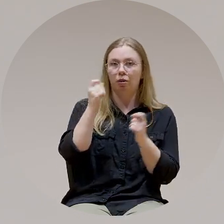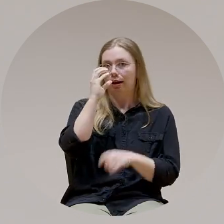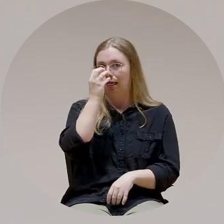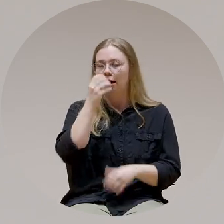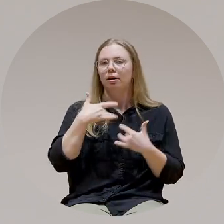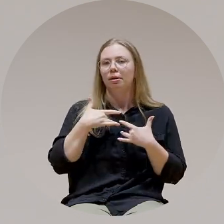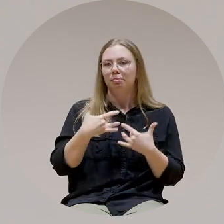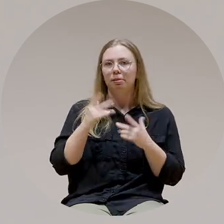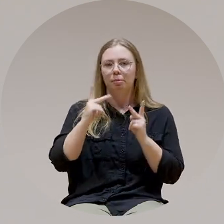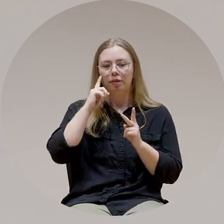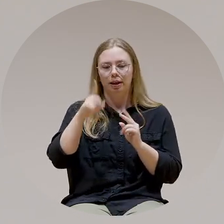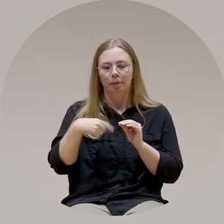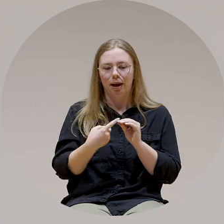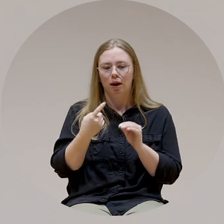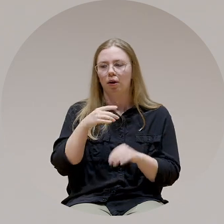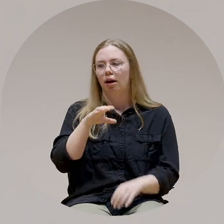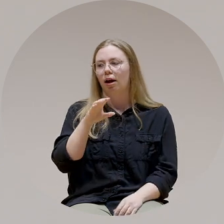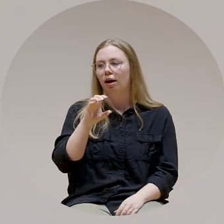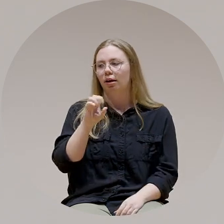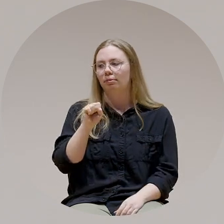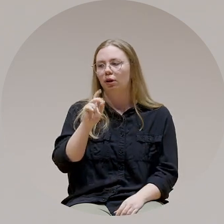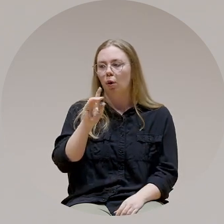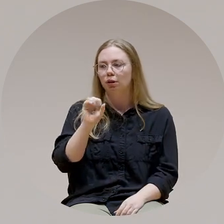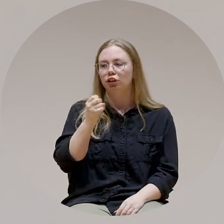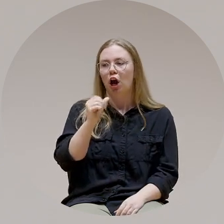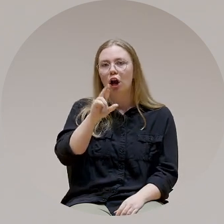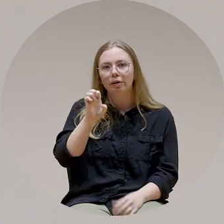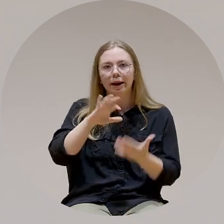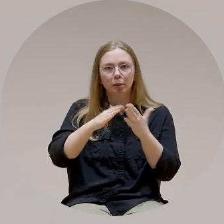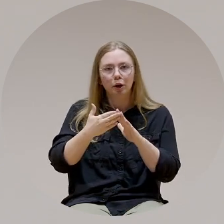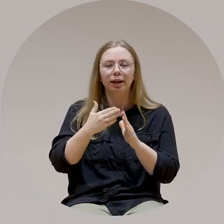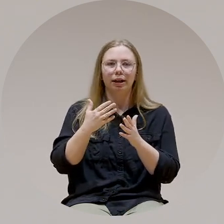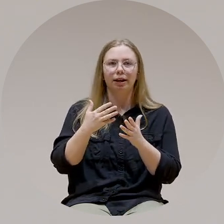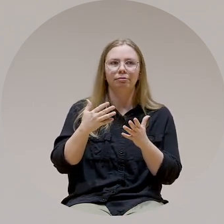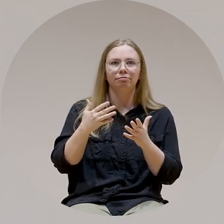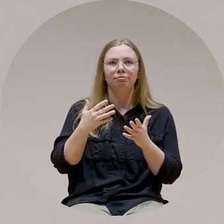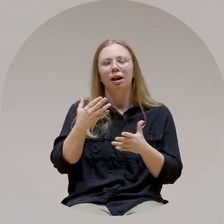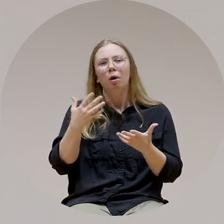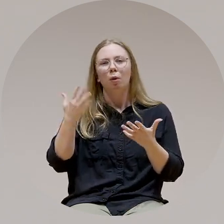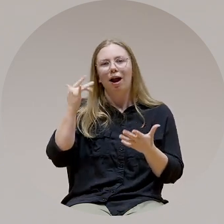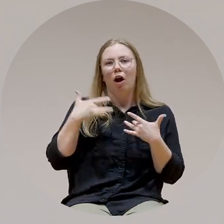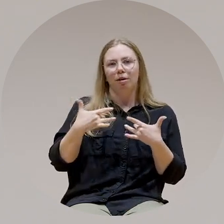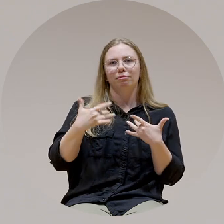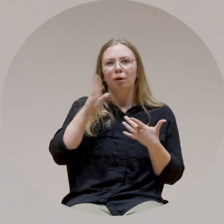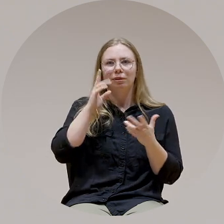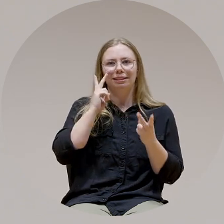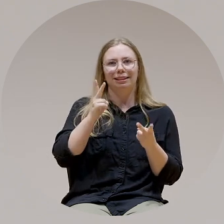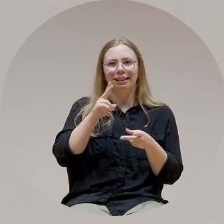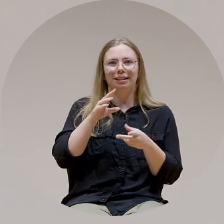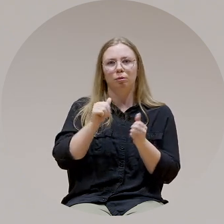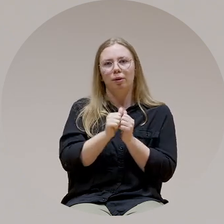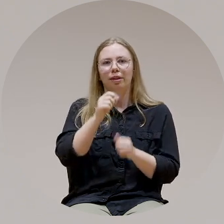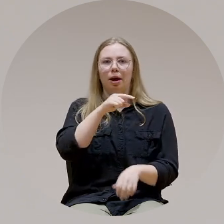often with Pueblo communities, with the Koshare, and because those have been pictured often, right? There you typically will see like the black and